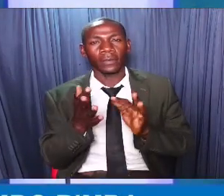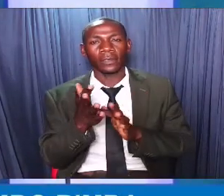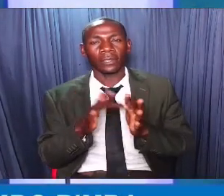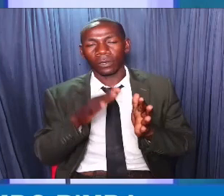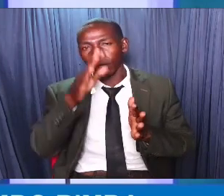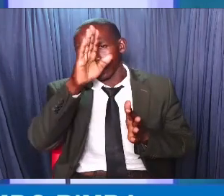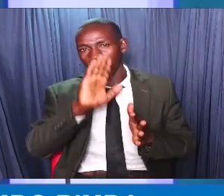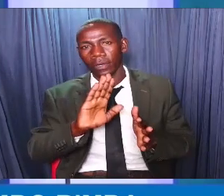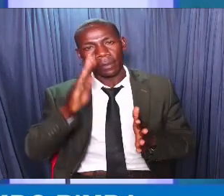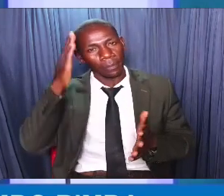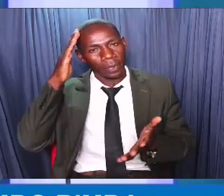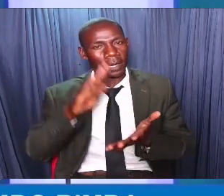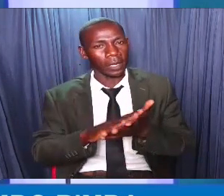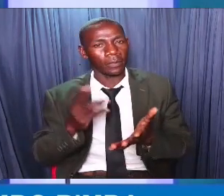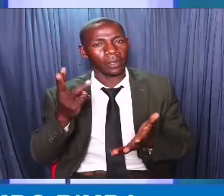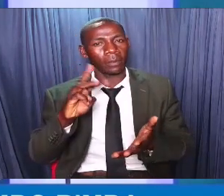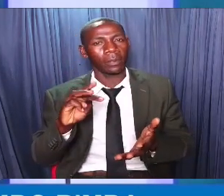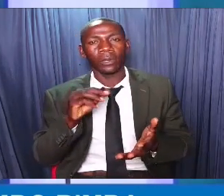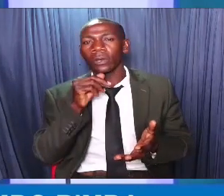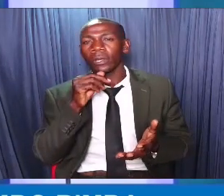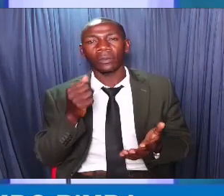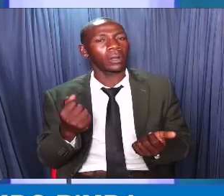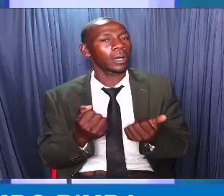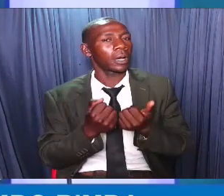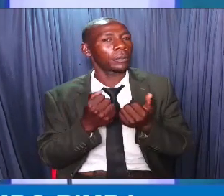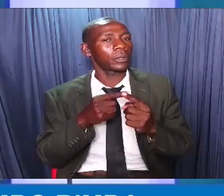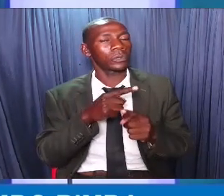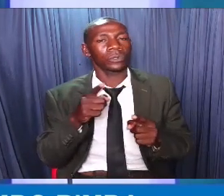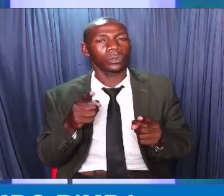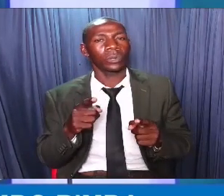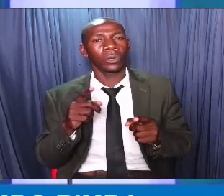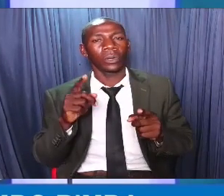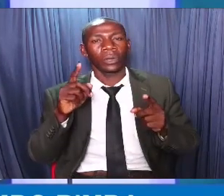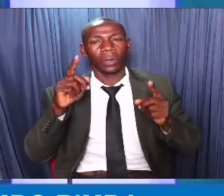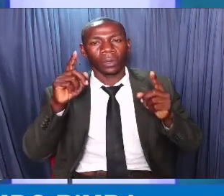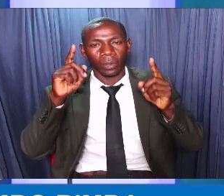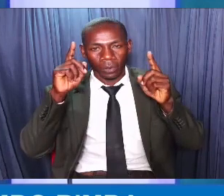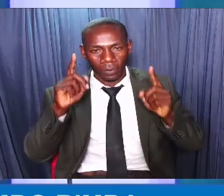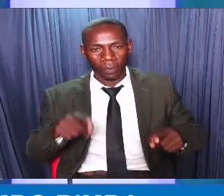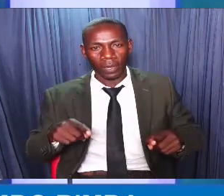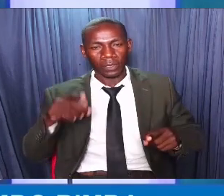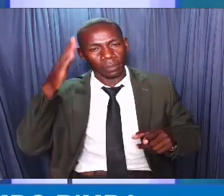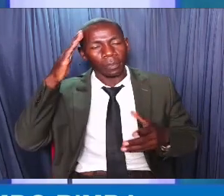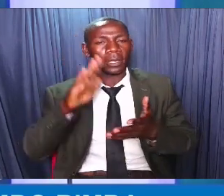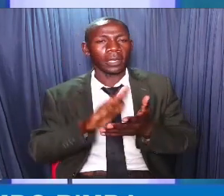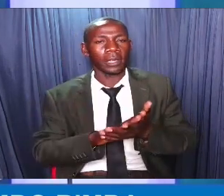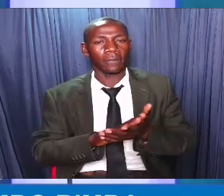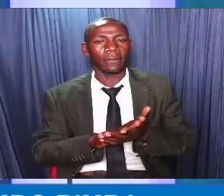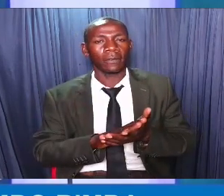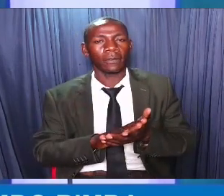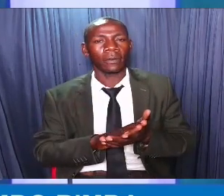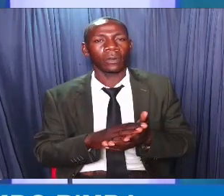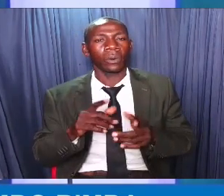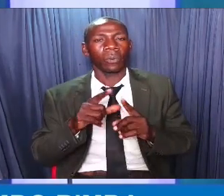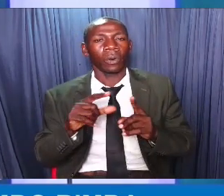it is of God. Yosia tasadiki. And you fail to trust. Kuna kitu kitafanyika. There's nothing will happen. Maana hapo mwanzo kulikuwa nani? Because at first there was a word. Na